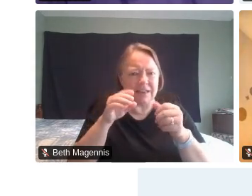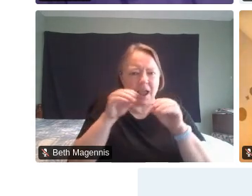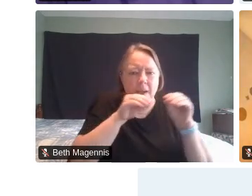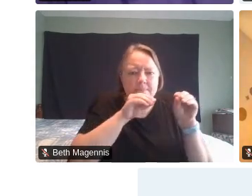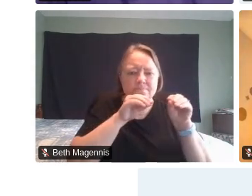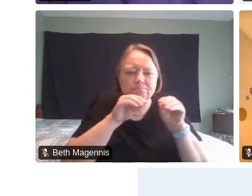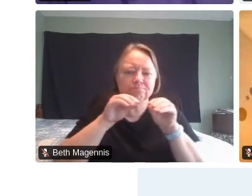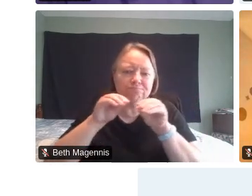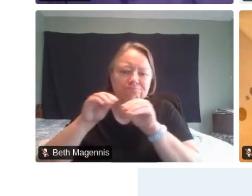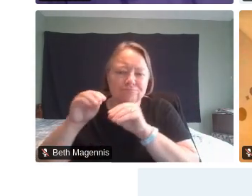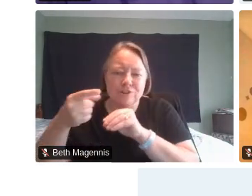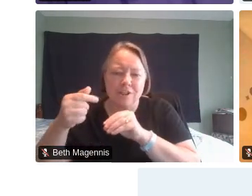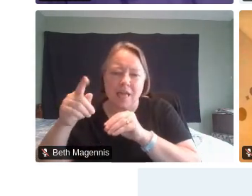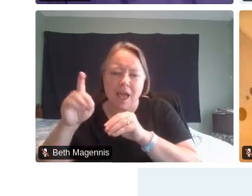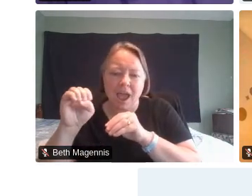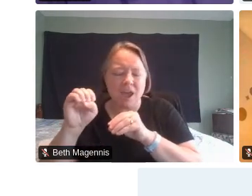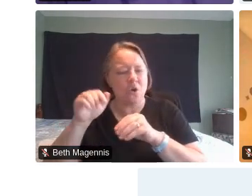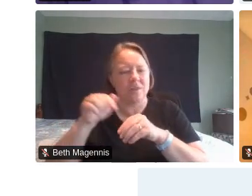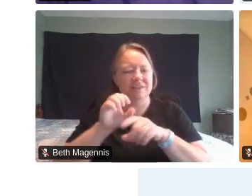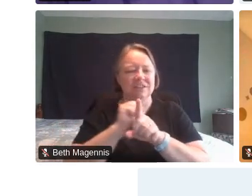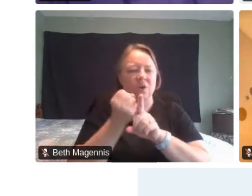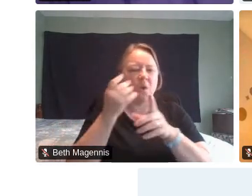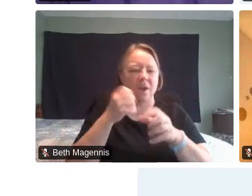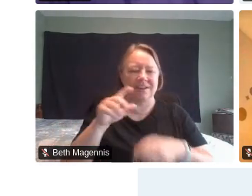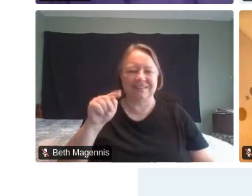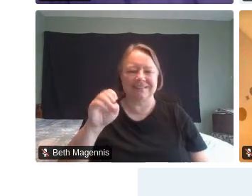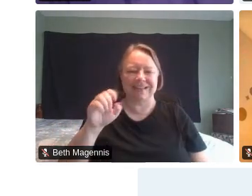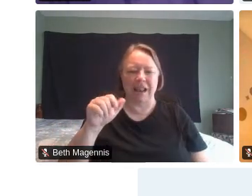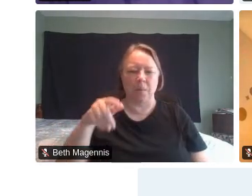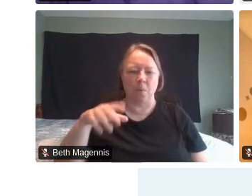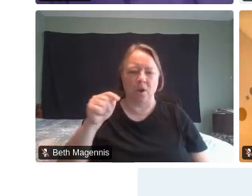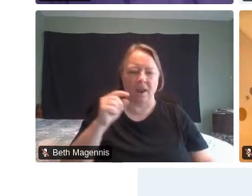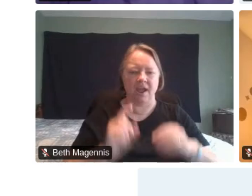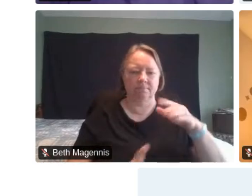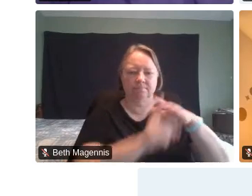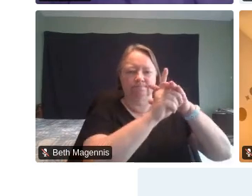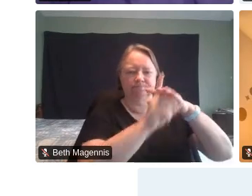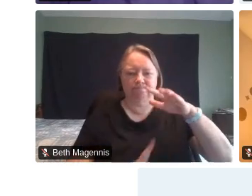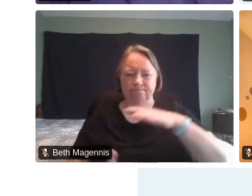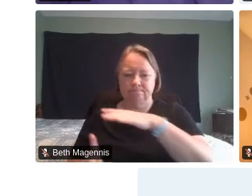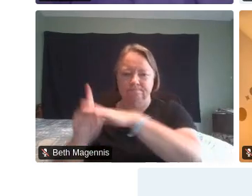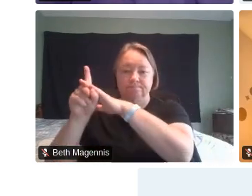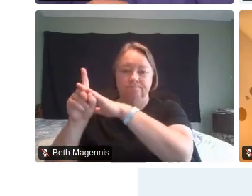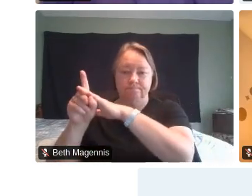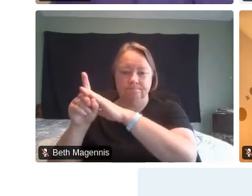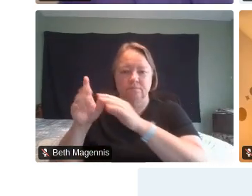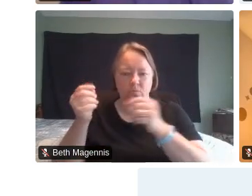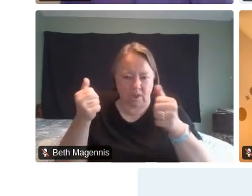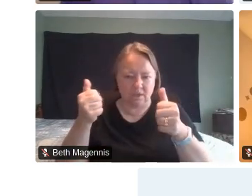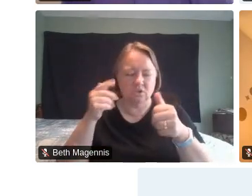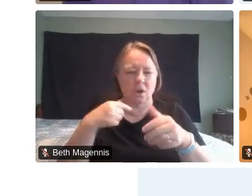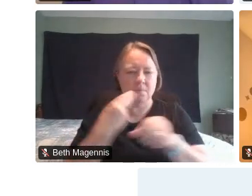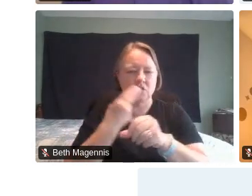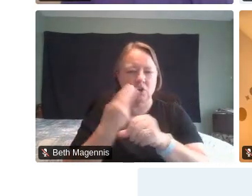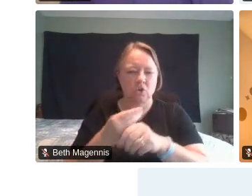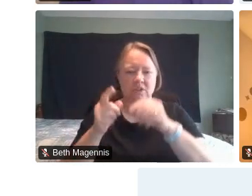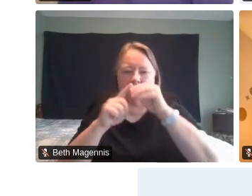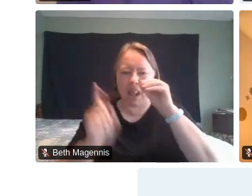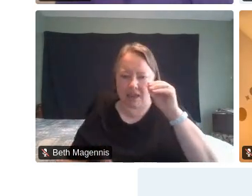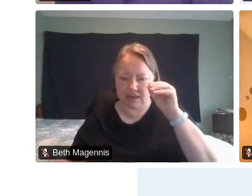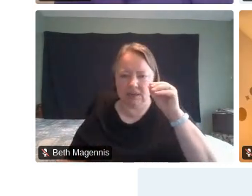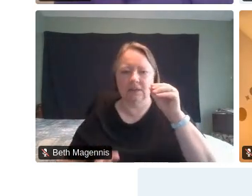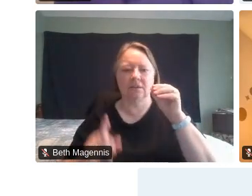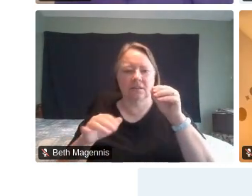position? Well, no, in this case, I want it to teleport or jump to that position very quickly. So for that, I'm going to use the lightning bolt, which is